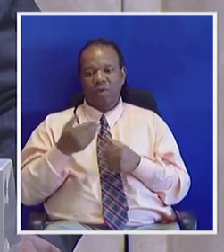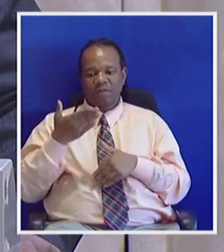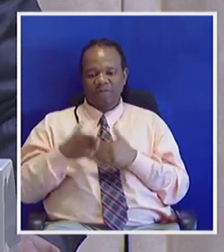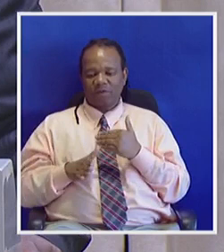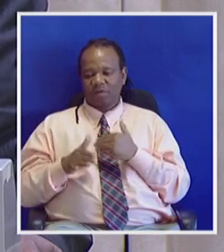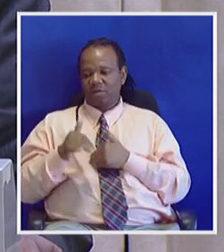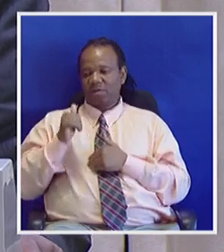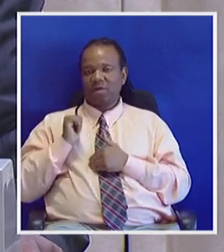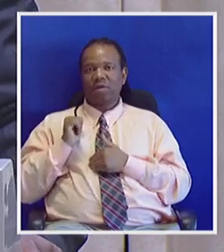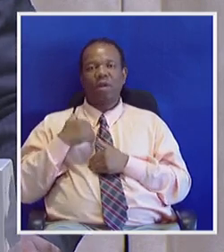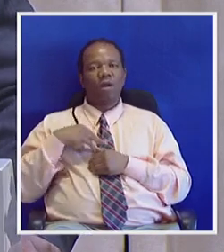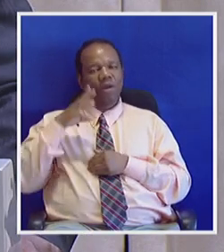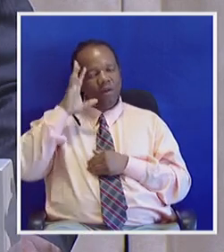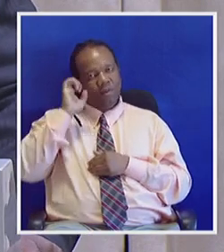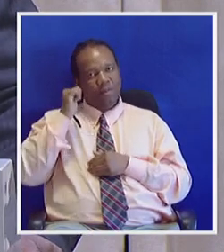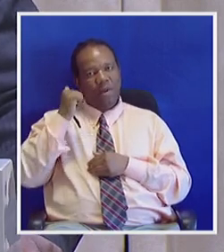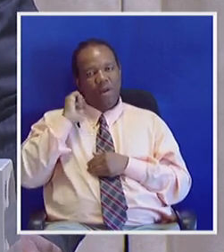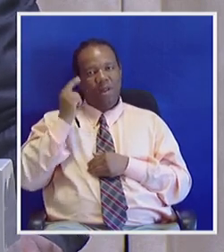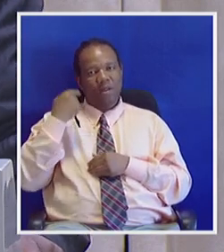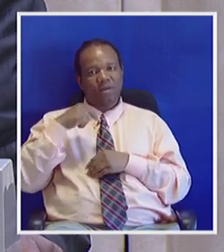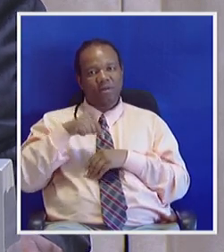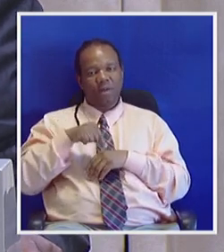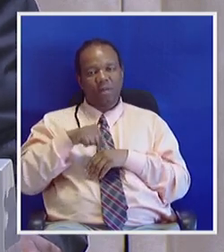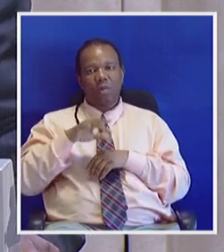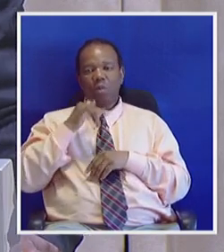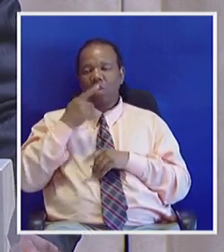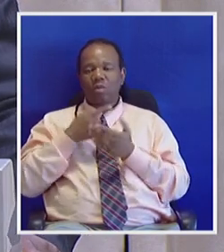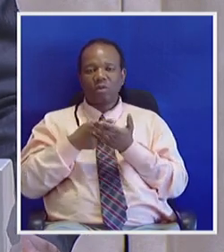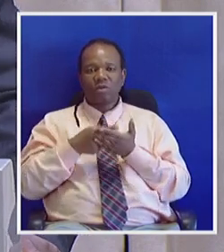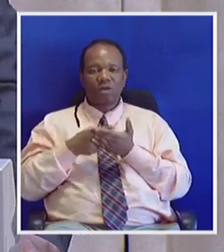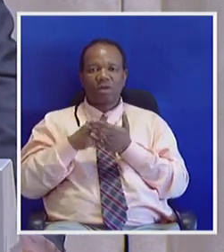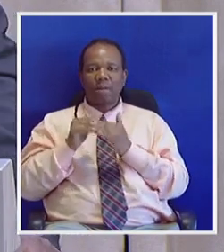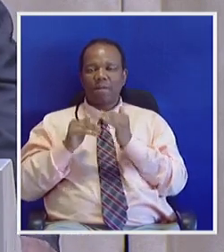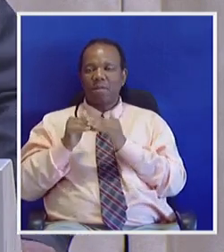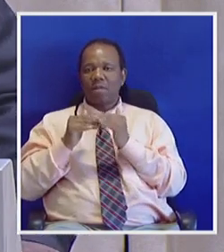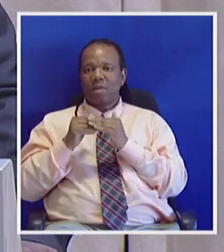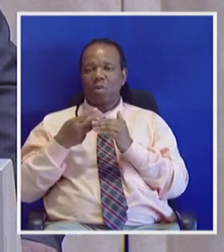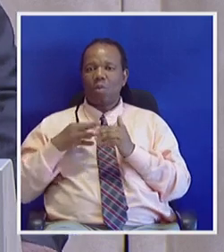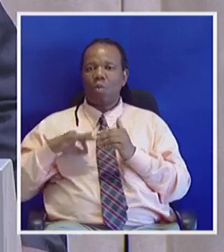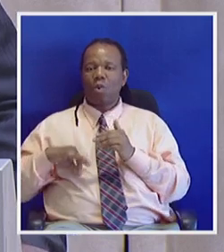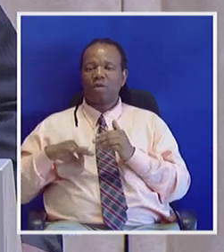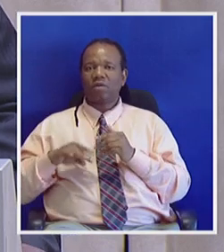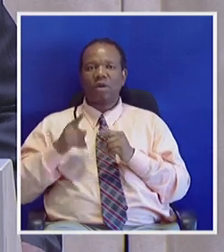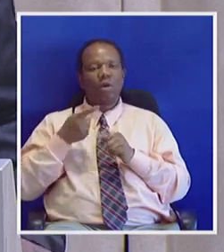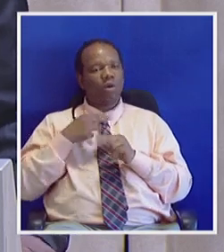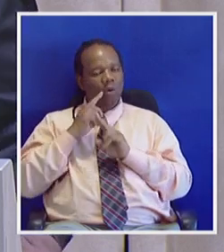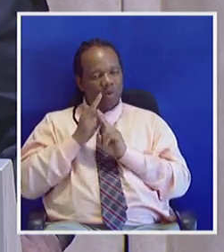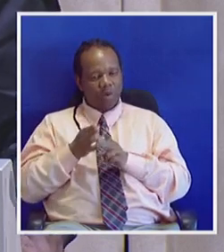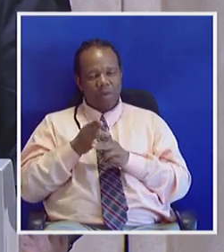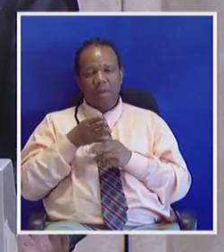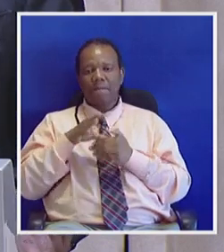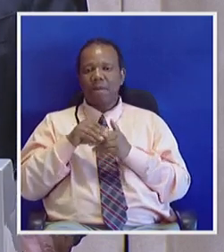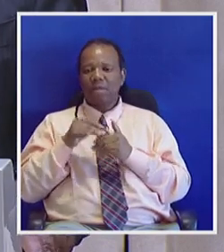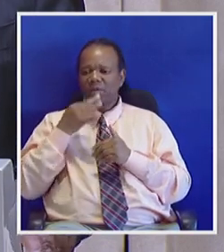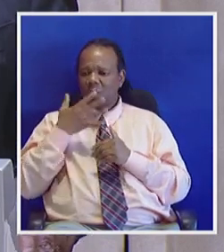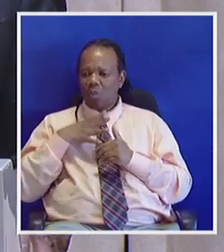remember standing in this house when we were talking about the national minimum wage. There were honorable members who were saying that they want that minimum wage